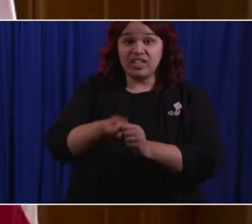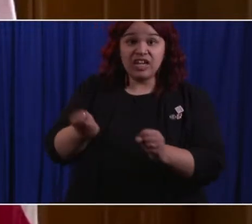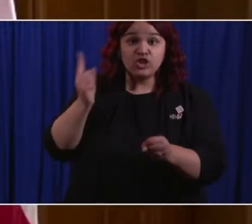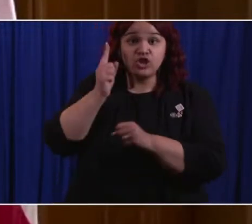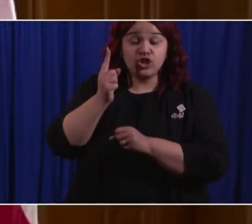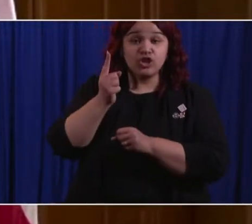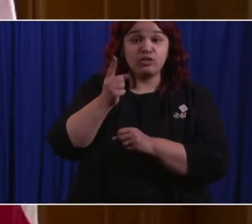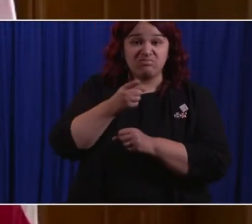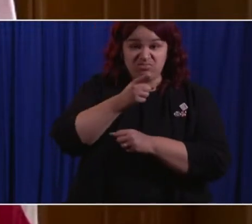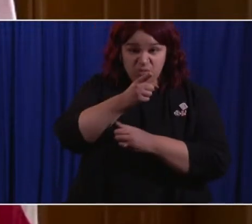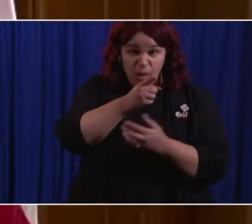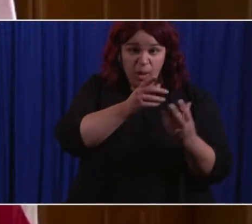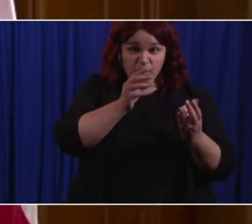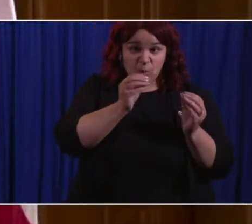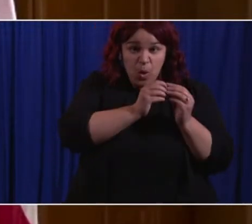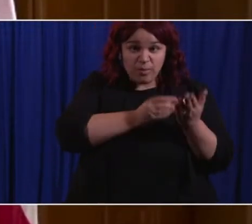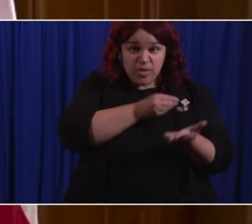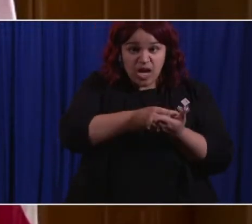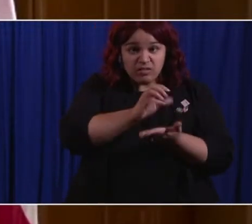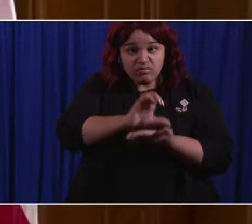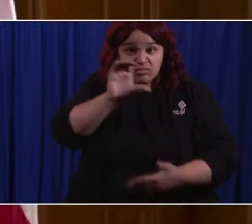for county fairs this year?